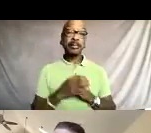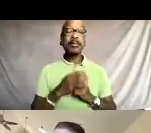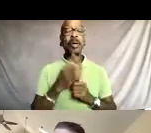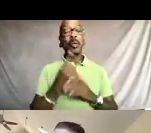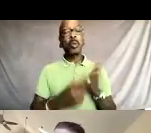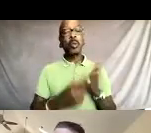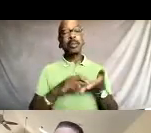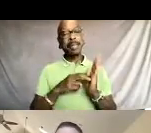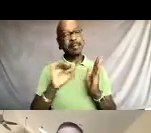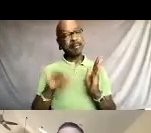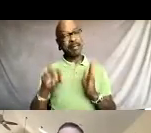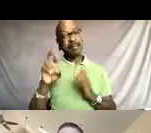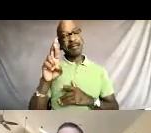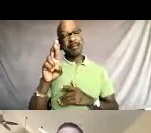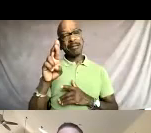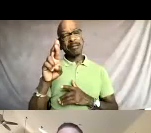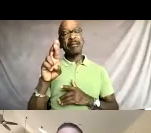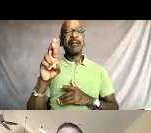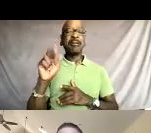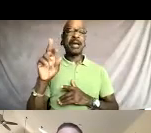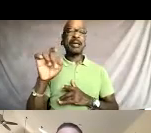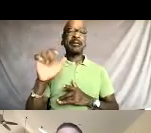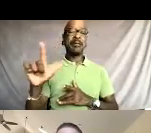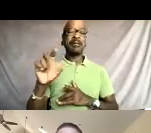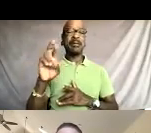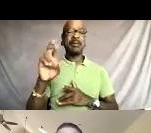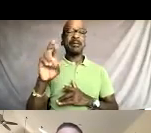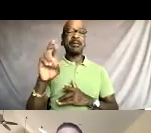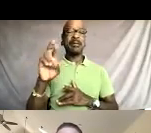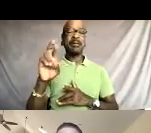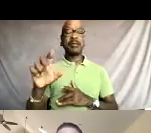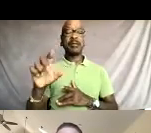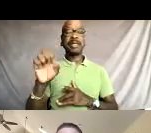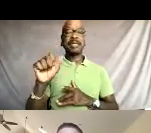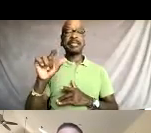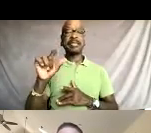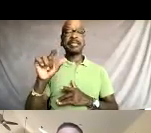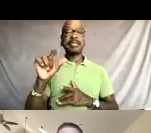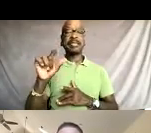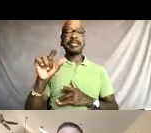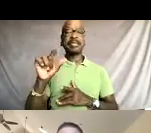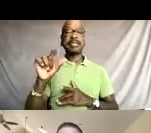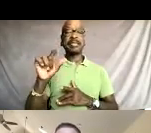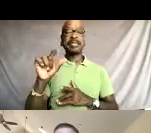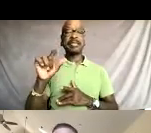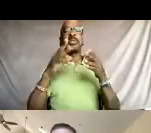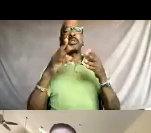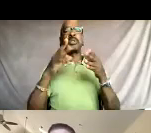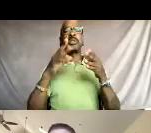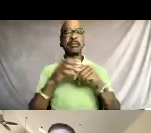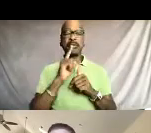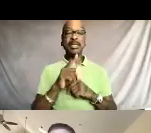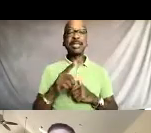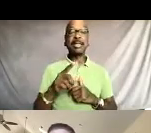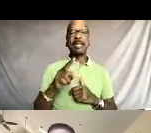and so we can just start with the title itself. So real estate's really just a fancy way of saying land or